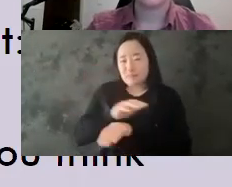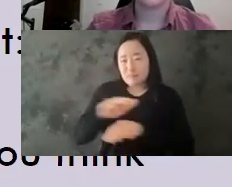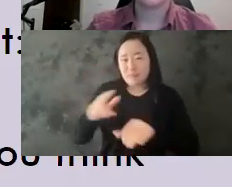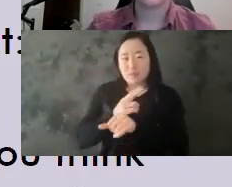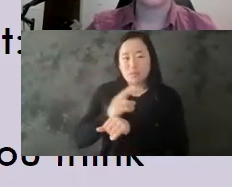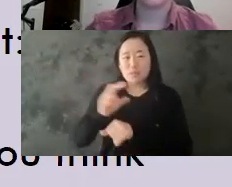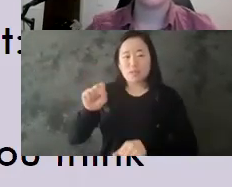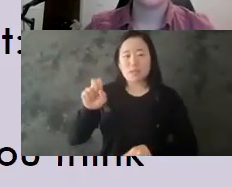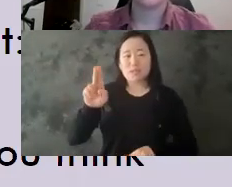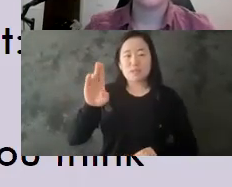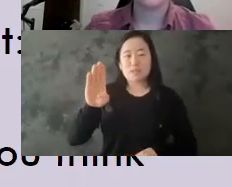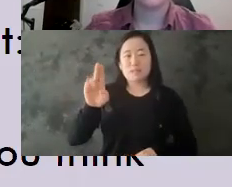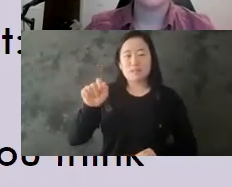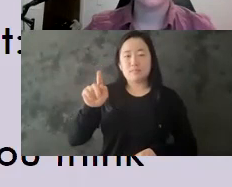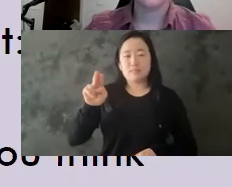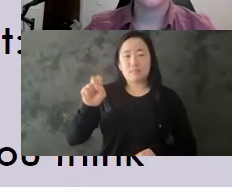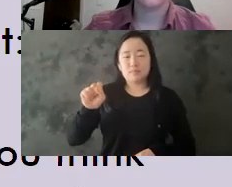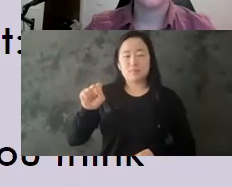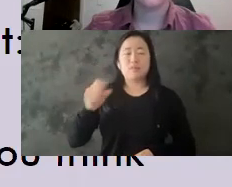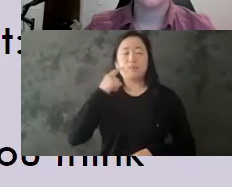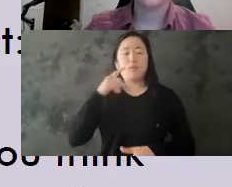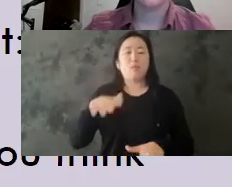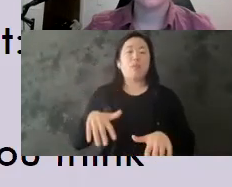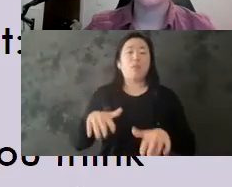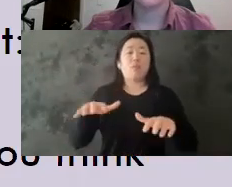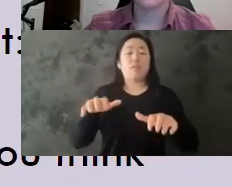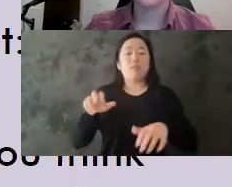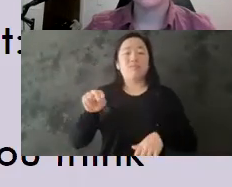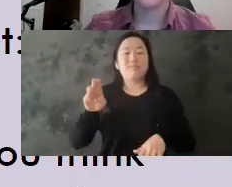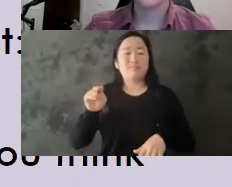Another person identified with embracing.